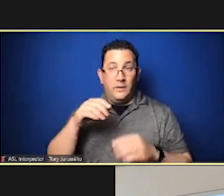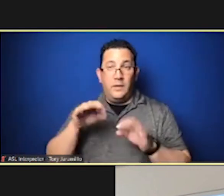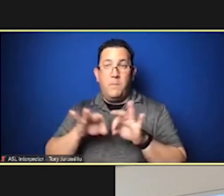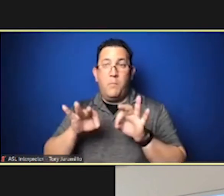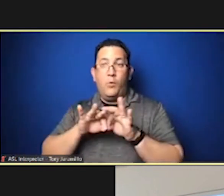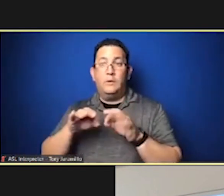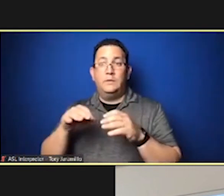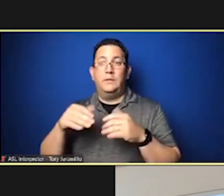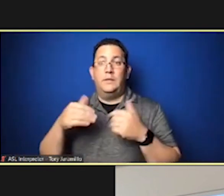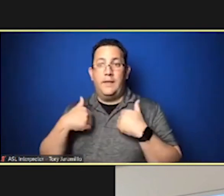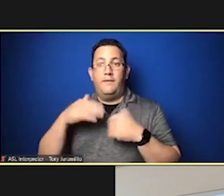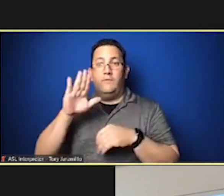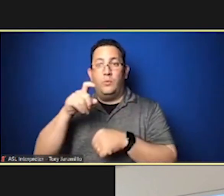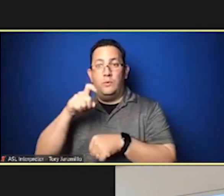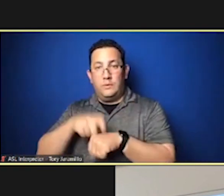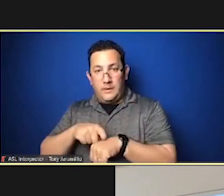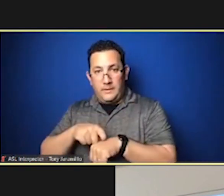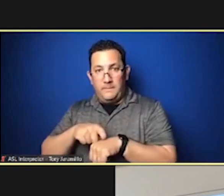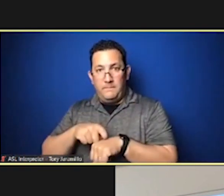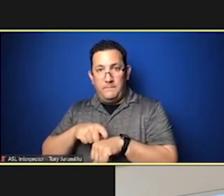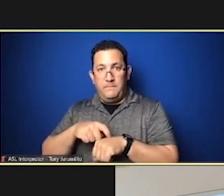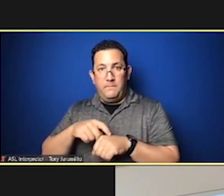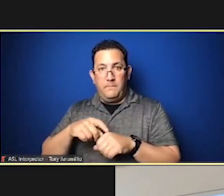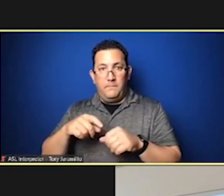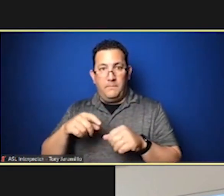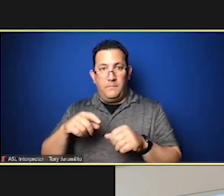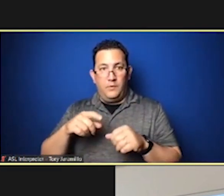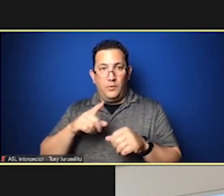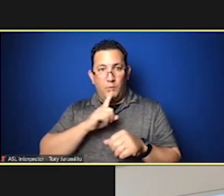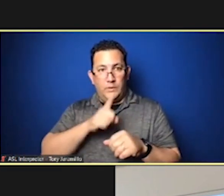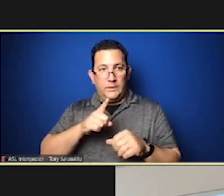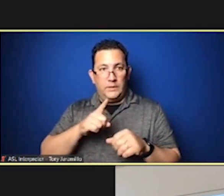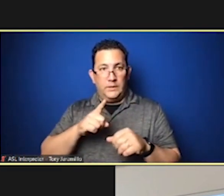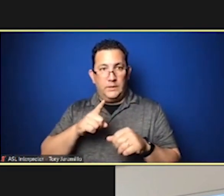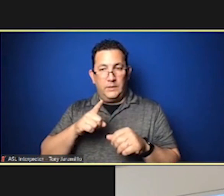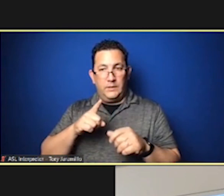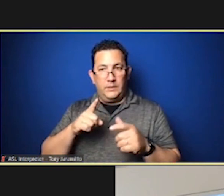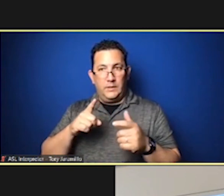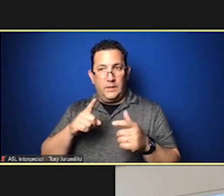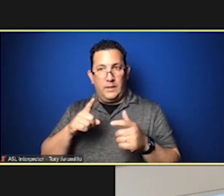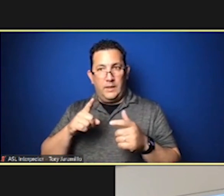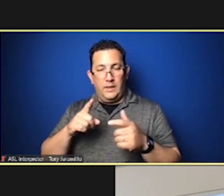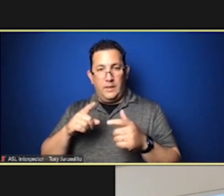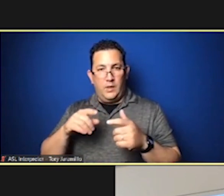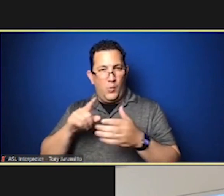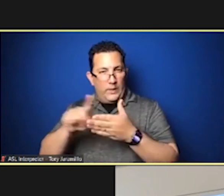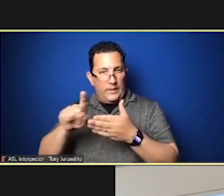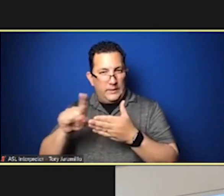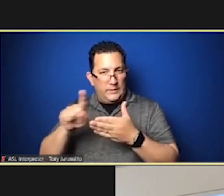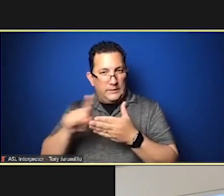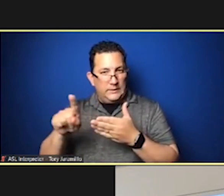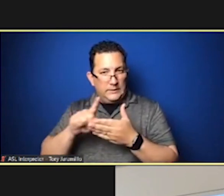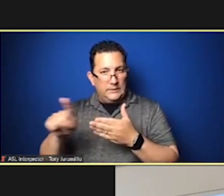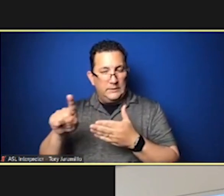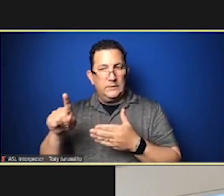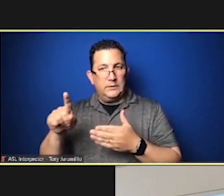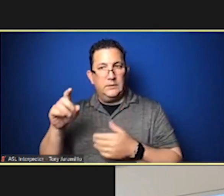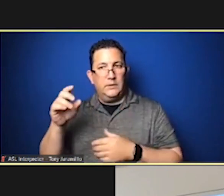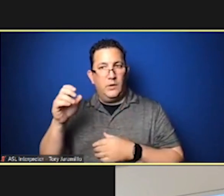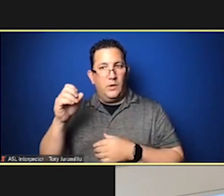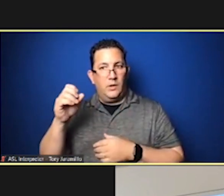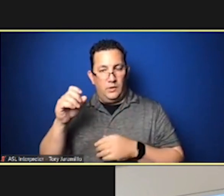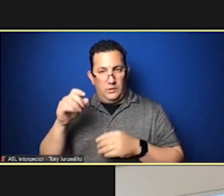your time, you know, really almost on at least on a weekly basis, going over